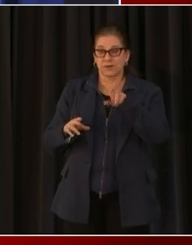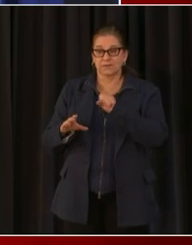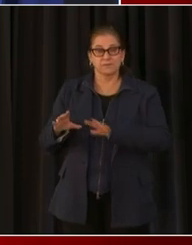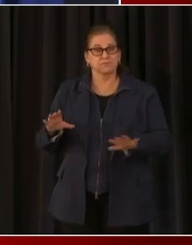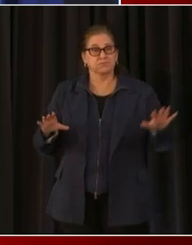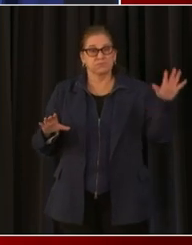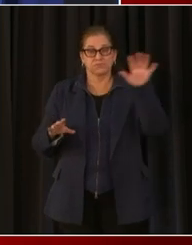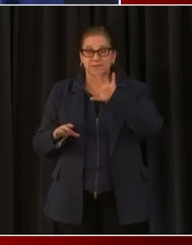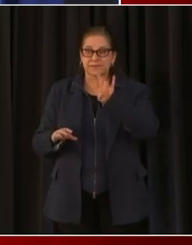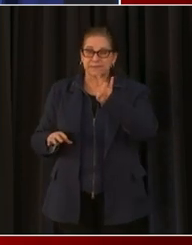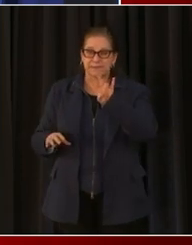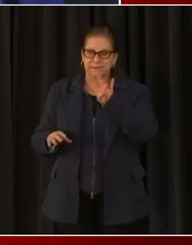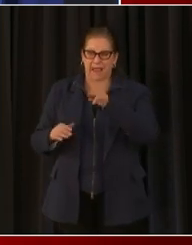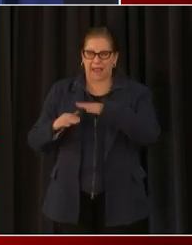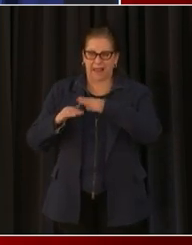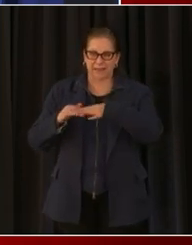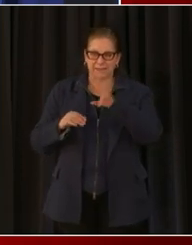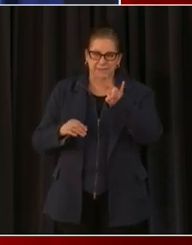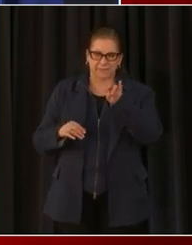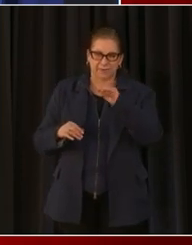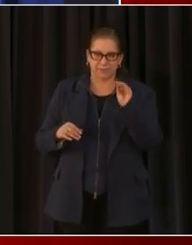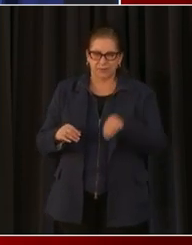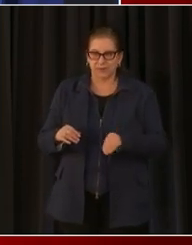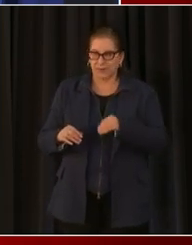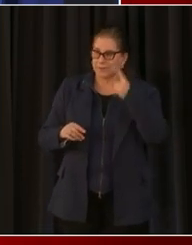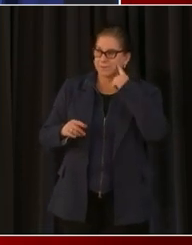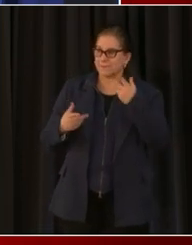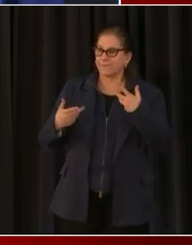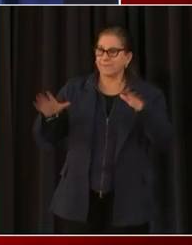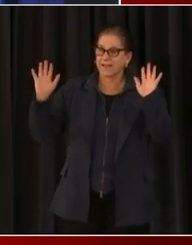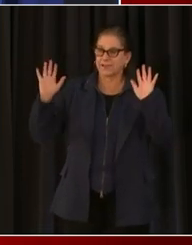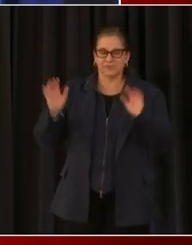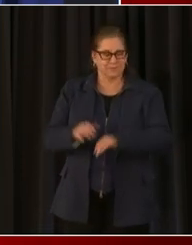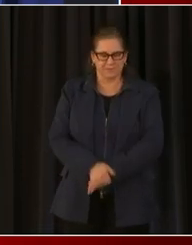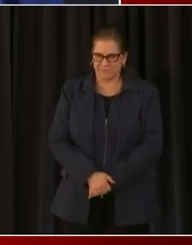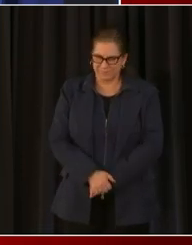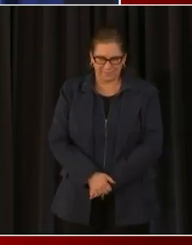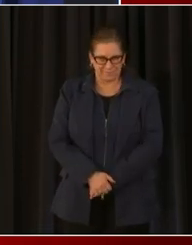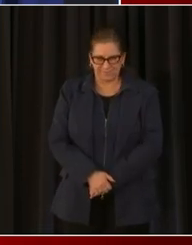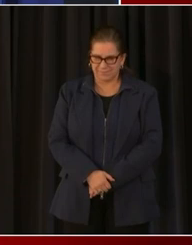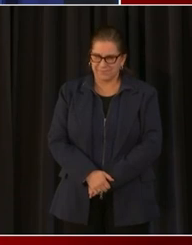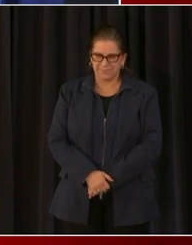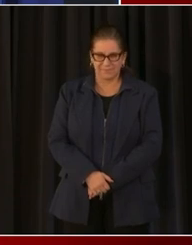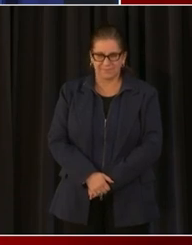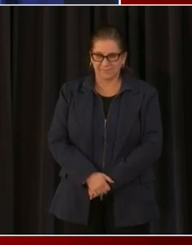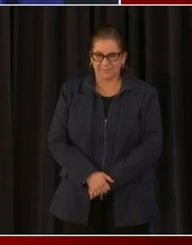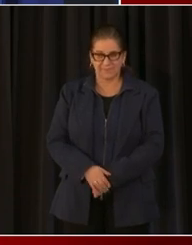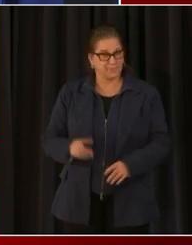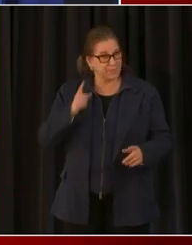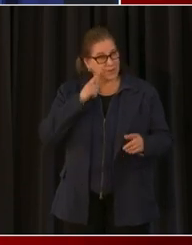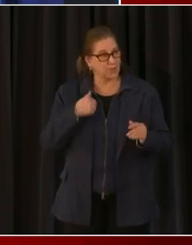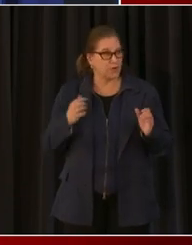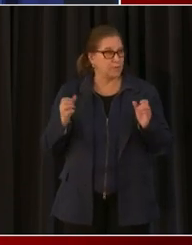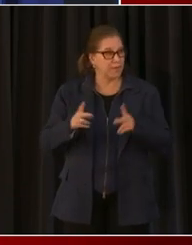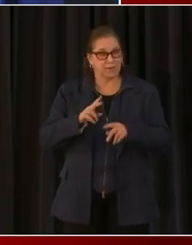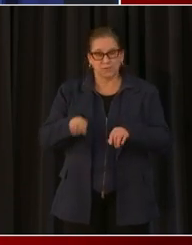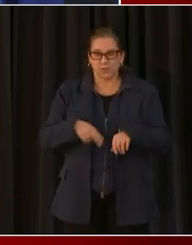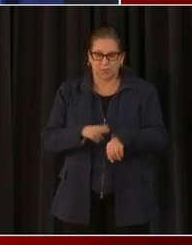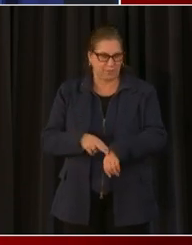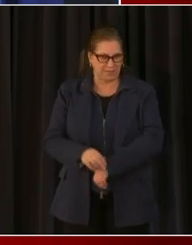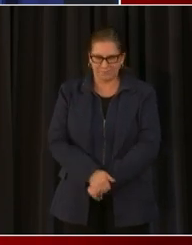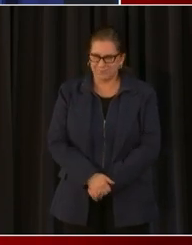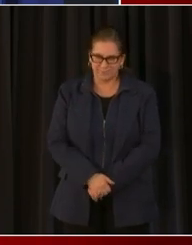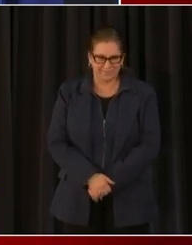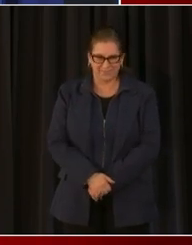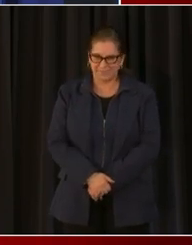vaccinated, then we'll have herd immunity, and that means some sense of getting back to normal, or as we say in DC, getting better